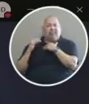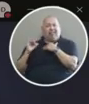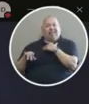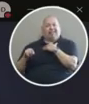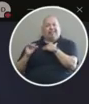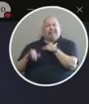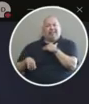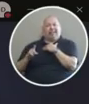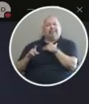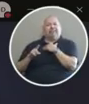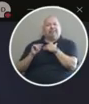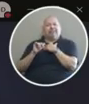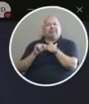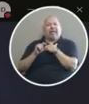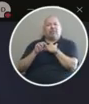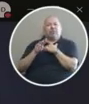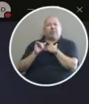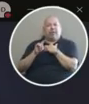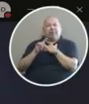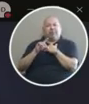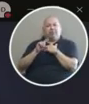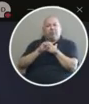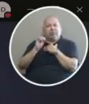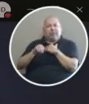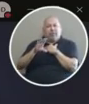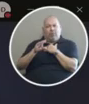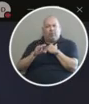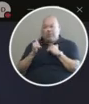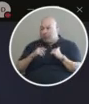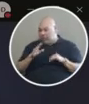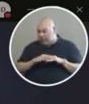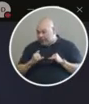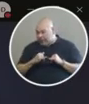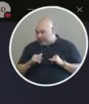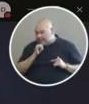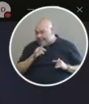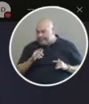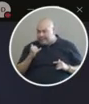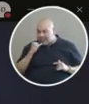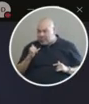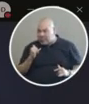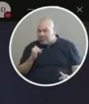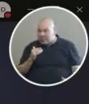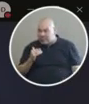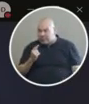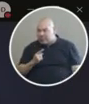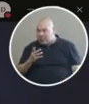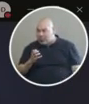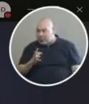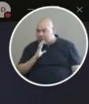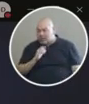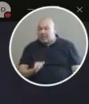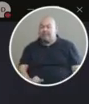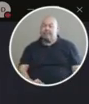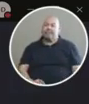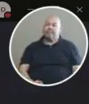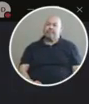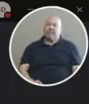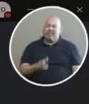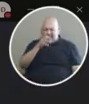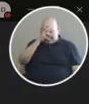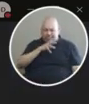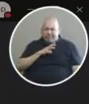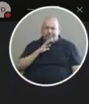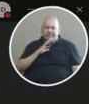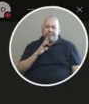it. Thank you. Thank you. Is there anyone on the line that I have not called that would like to speak? Yes. Your